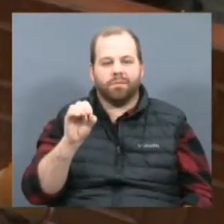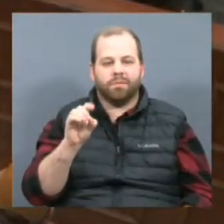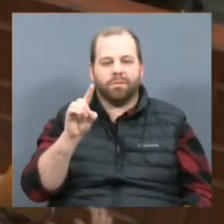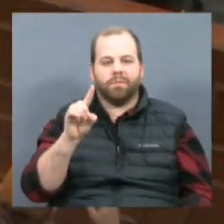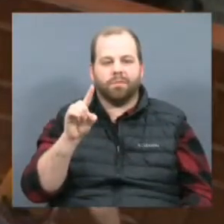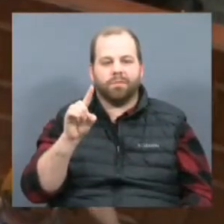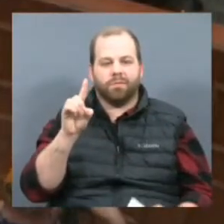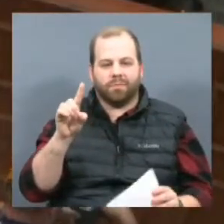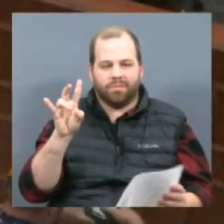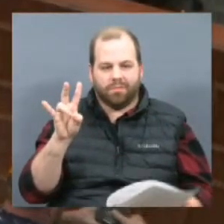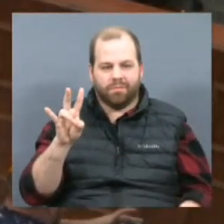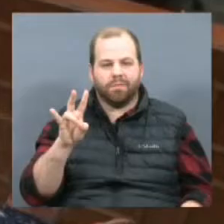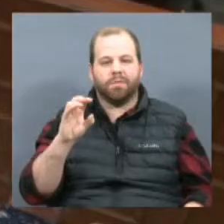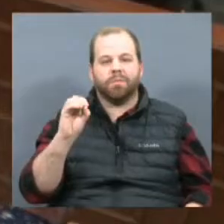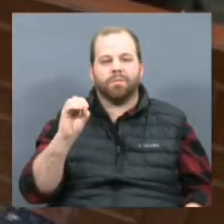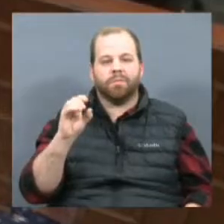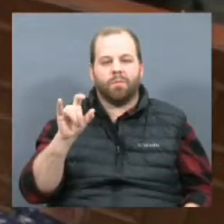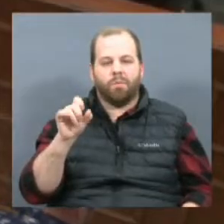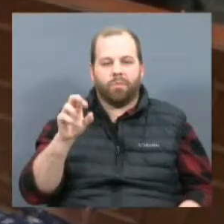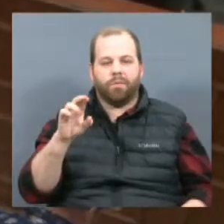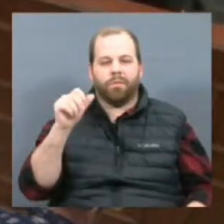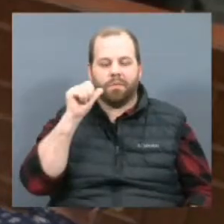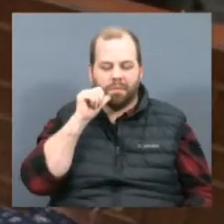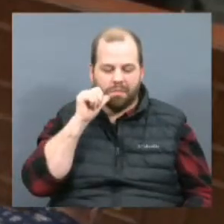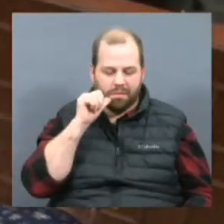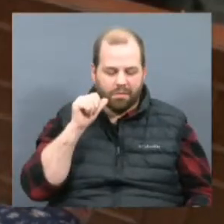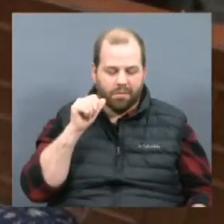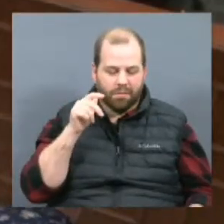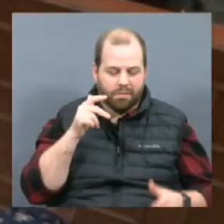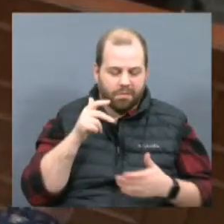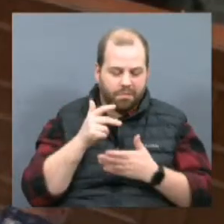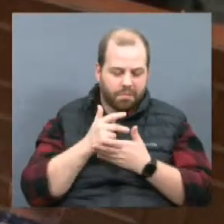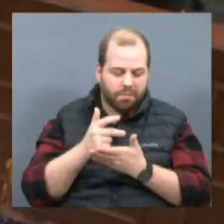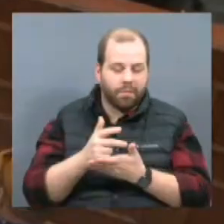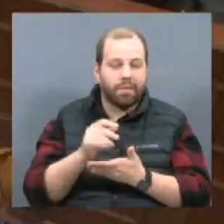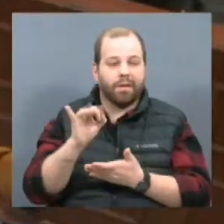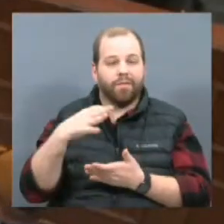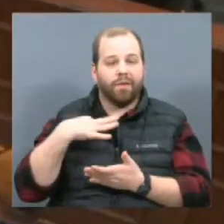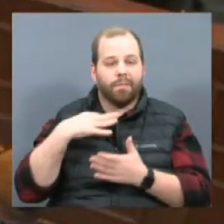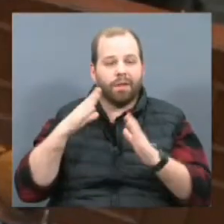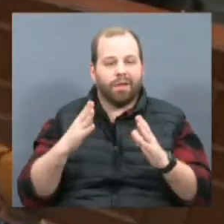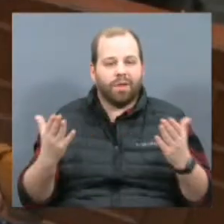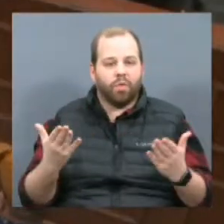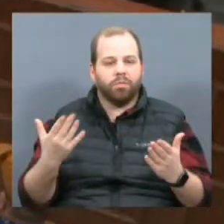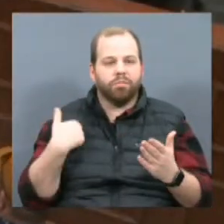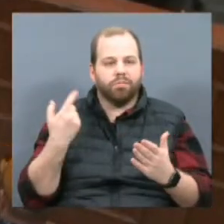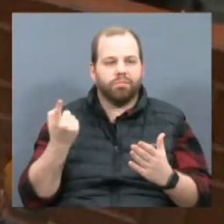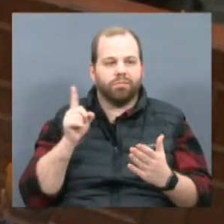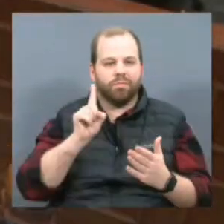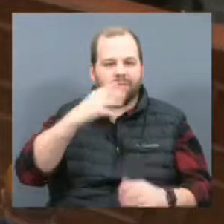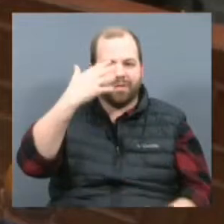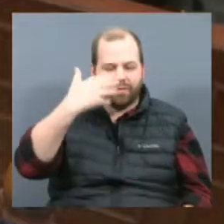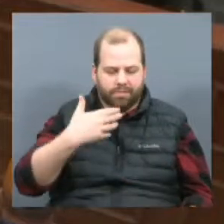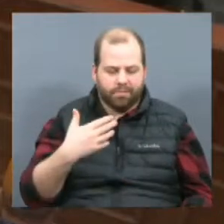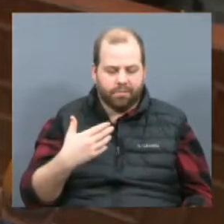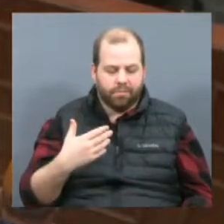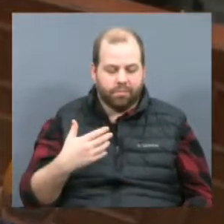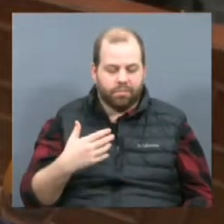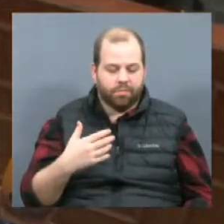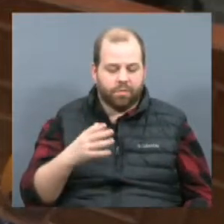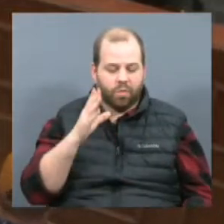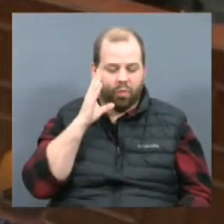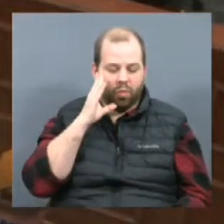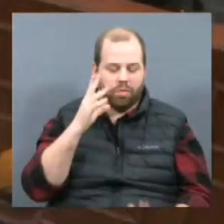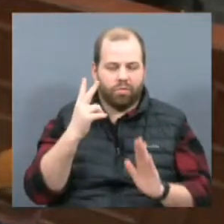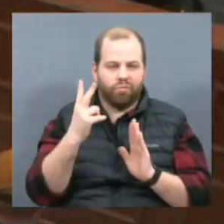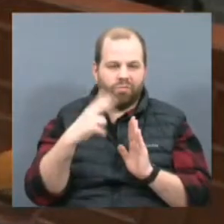Z-10117, the Oyster Bar Employees Parking, PDC. If the applicant is present, please make your way to the podium. Thank you. And while you're making your way, we will give the